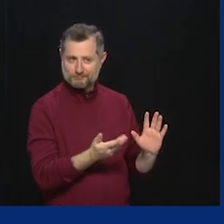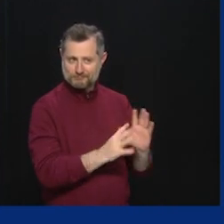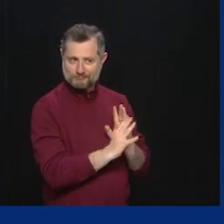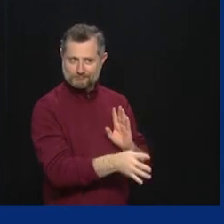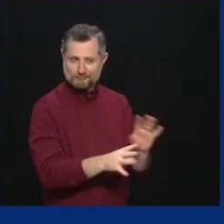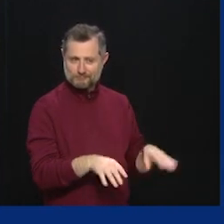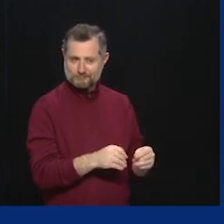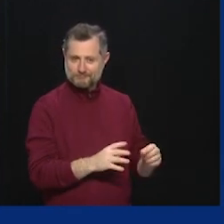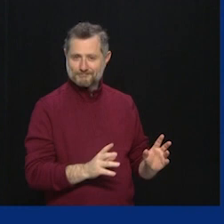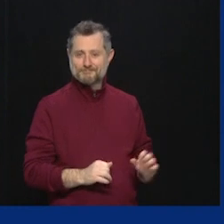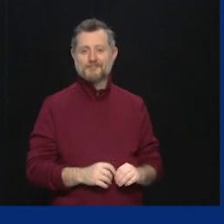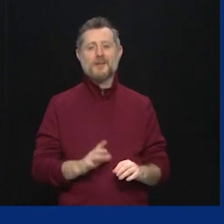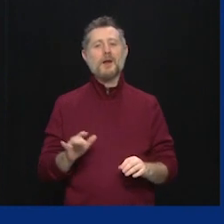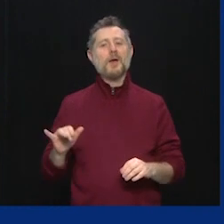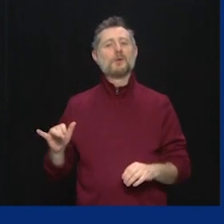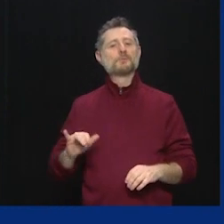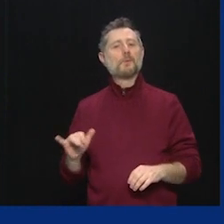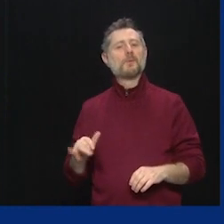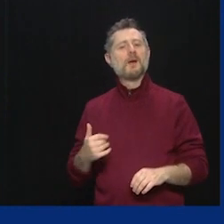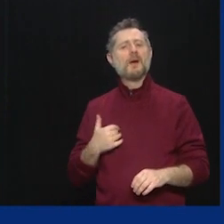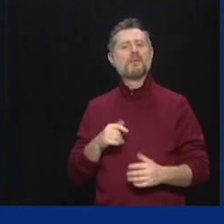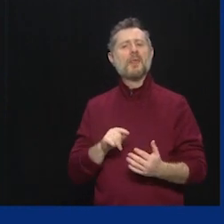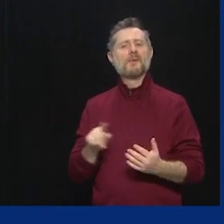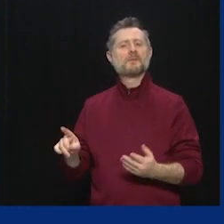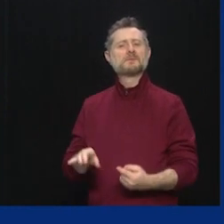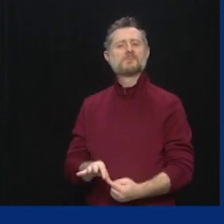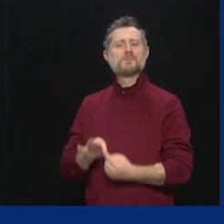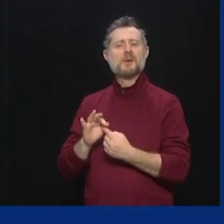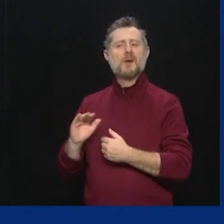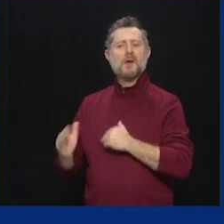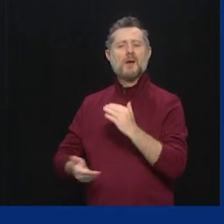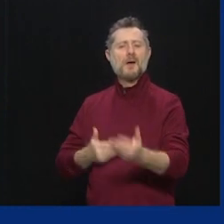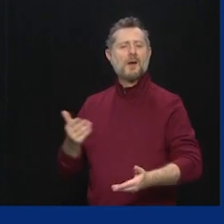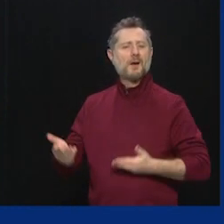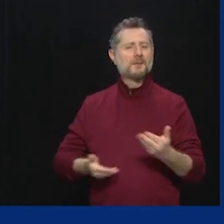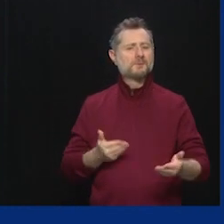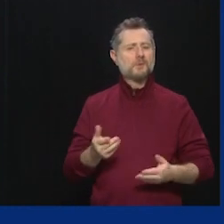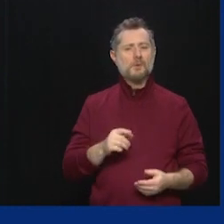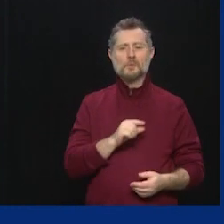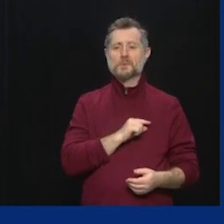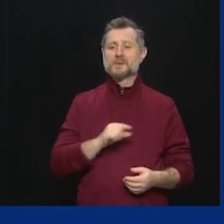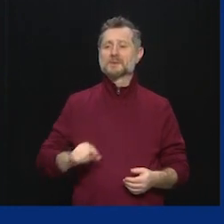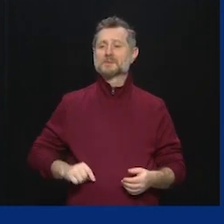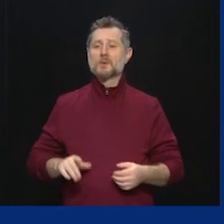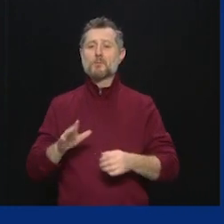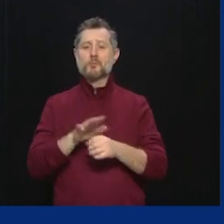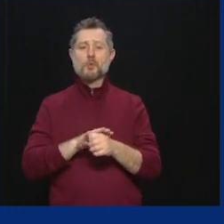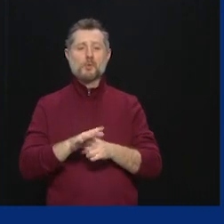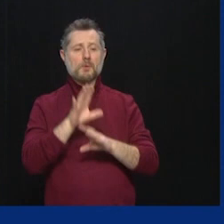So we also have some other special guests. We have the Queensborough president, Donovan Richards.